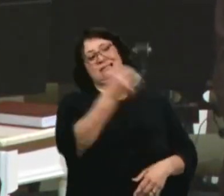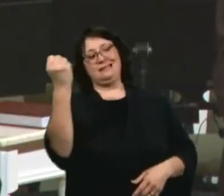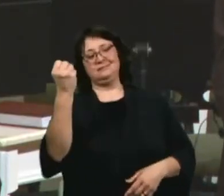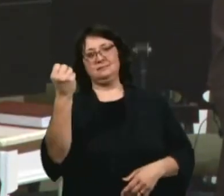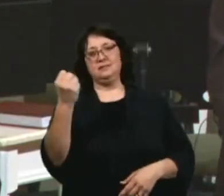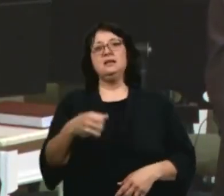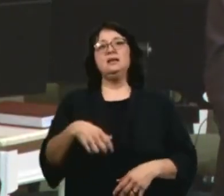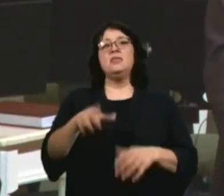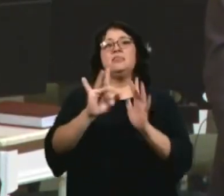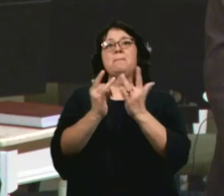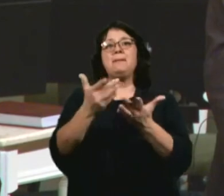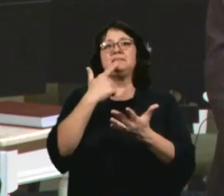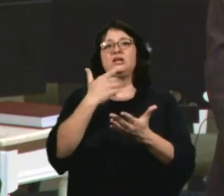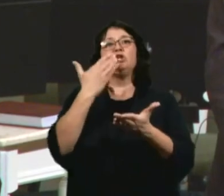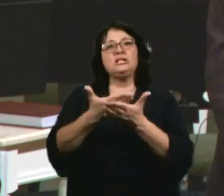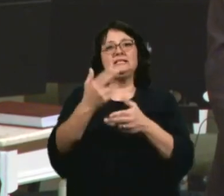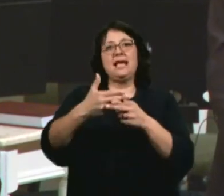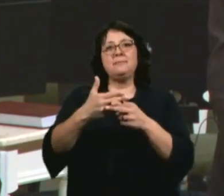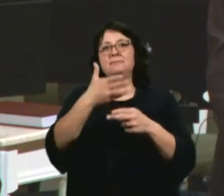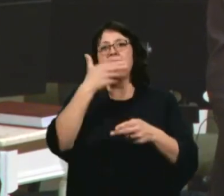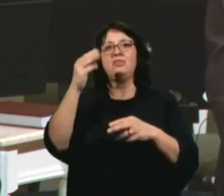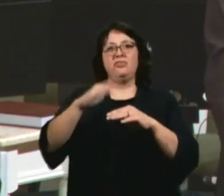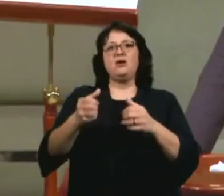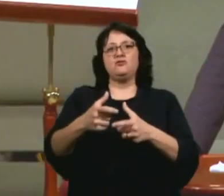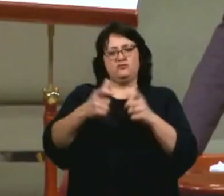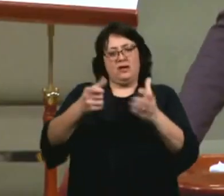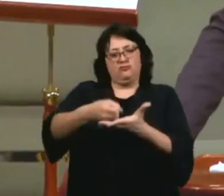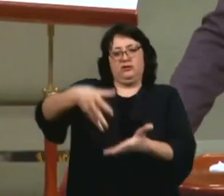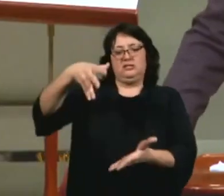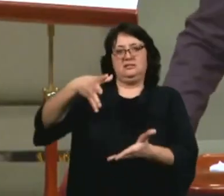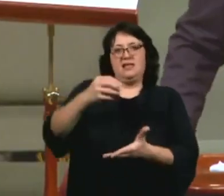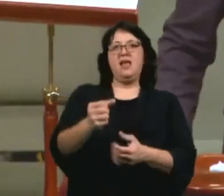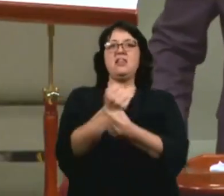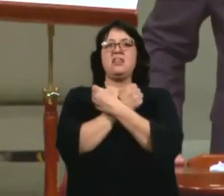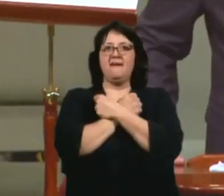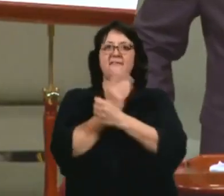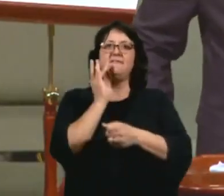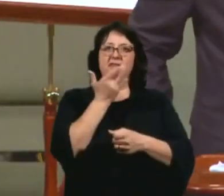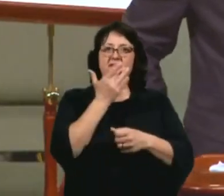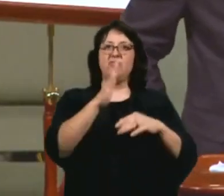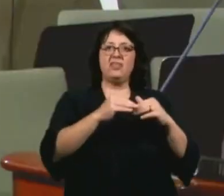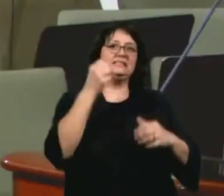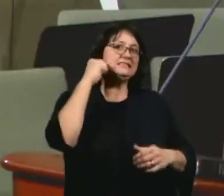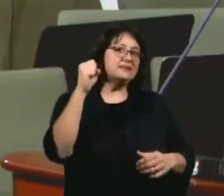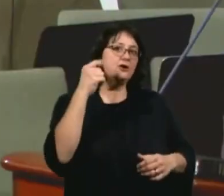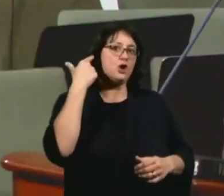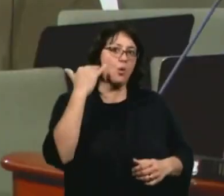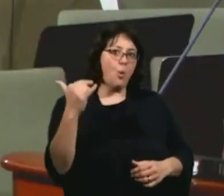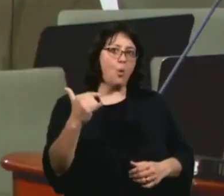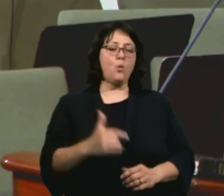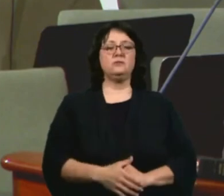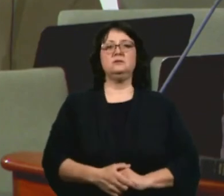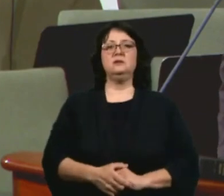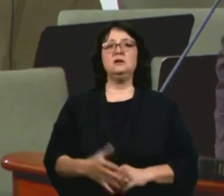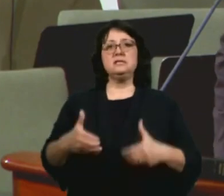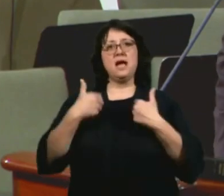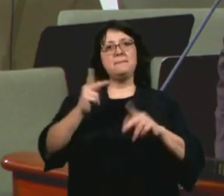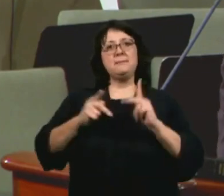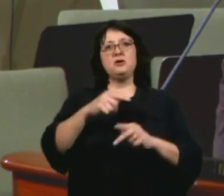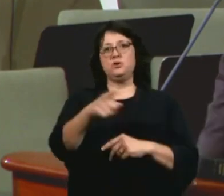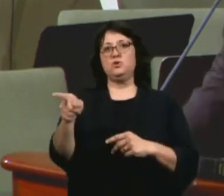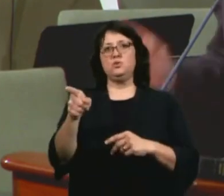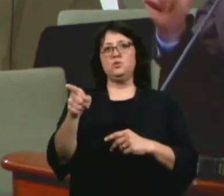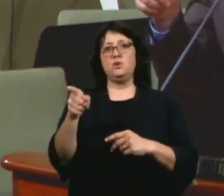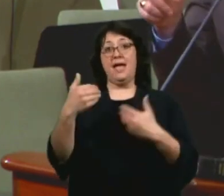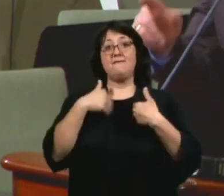good name is rather to be chosen than great riches, and loving favor rather than silver and gold. And young people, you not only